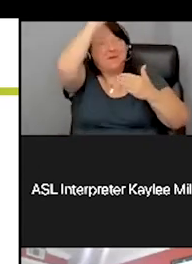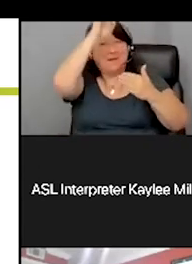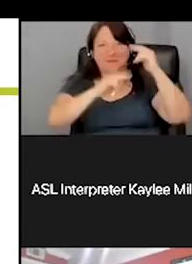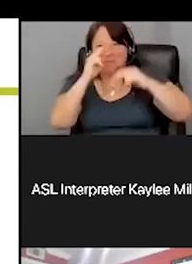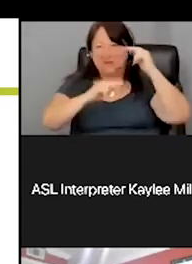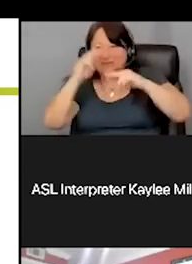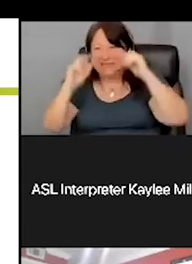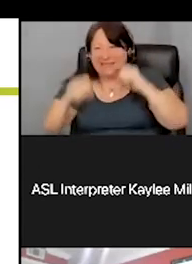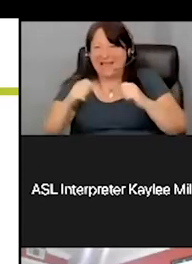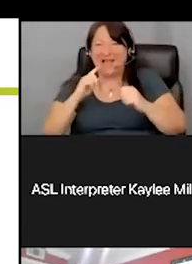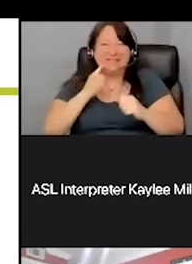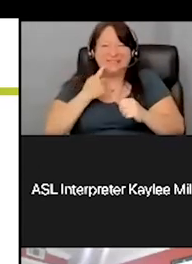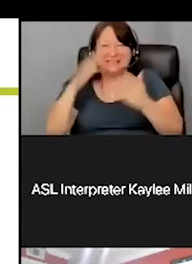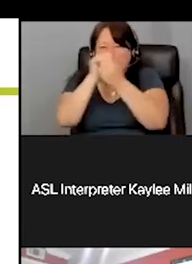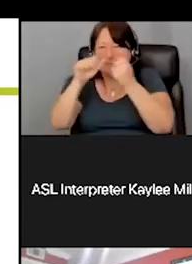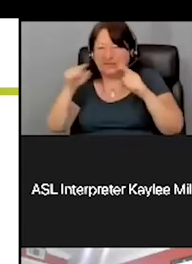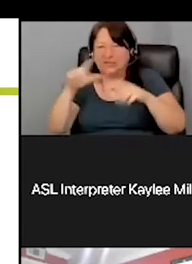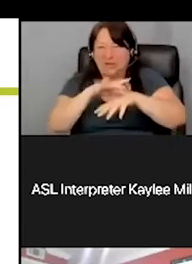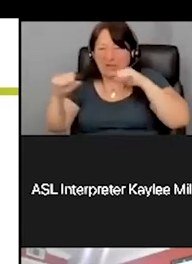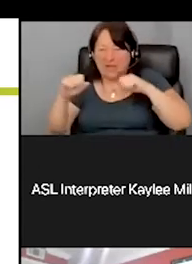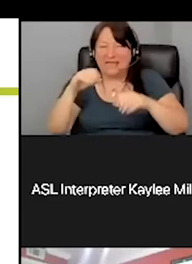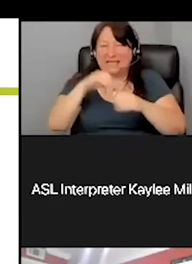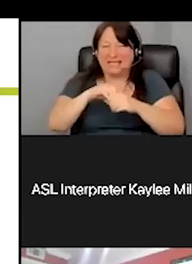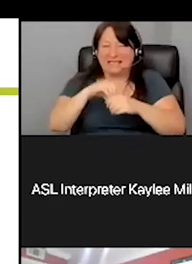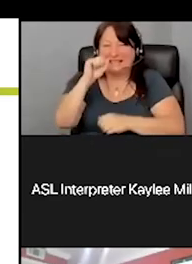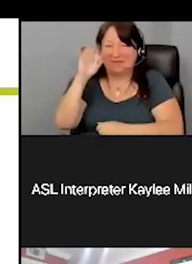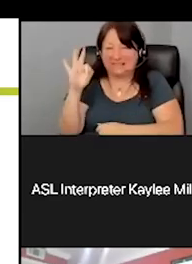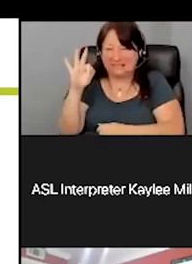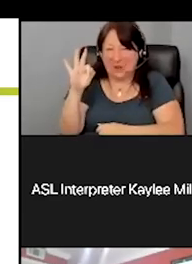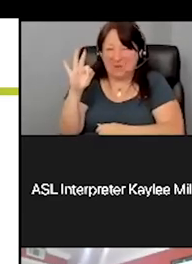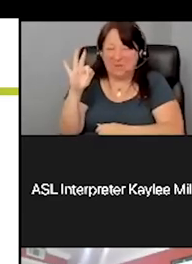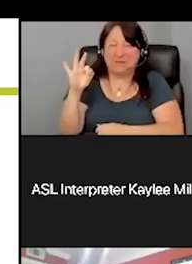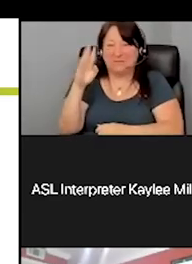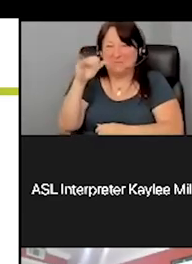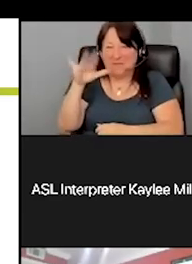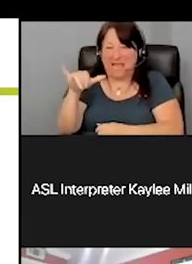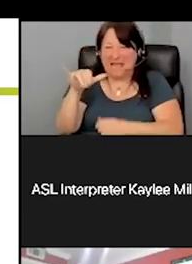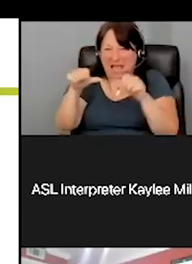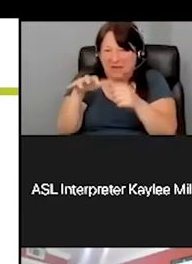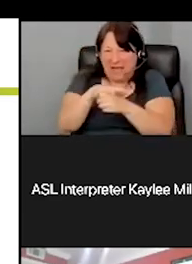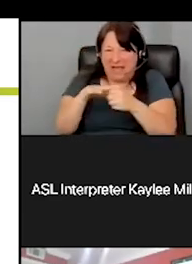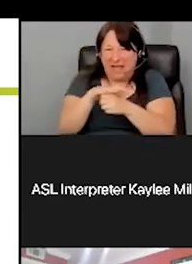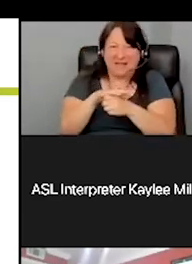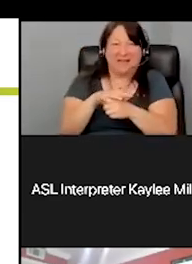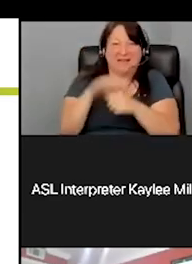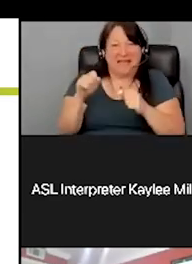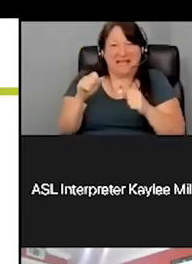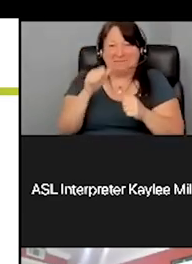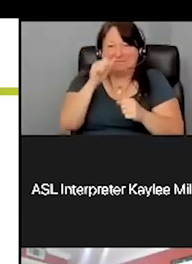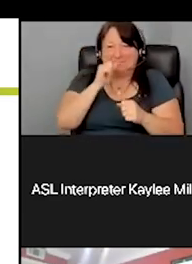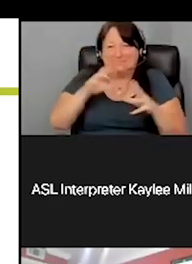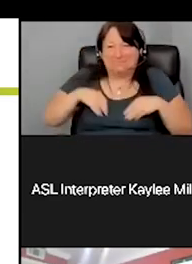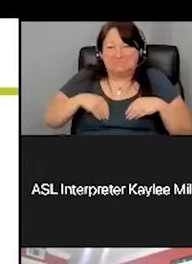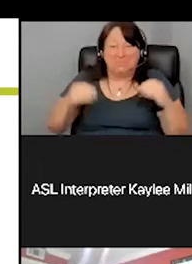in an earthquake. In San Francisco and the Bay Area communities, you know, they can stomach a little more, and they said, "Oh,